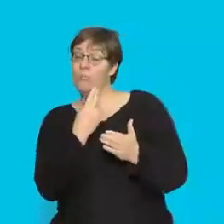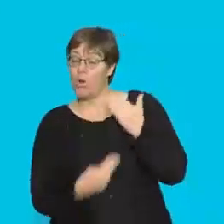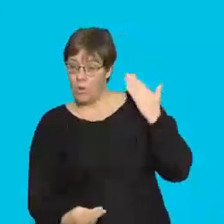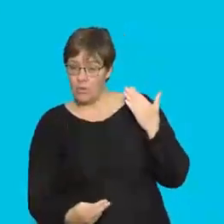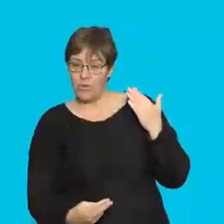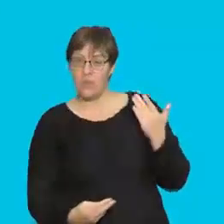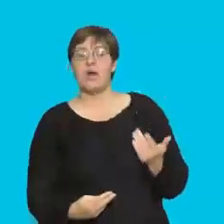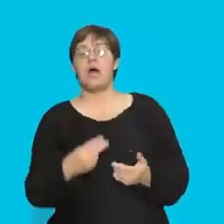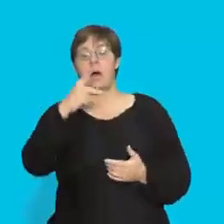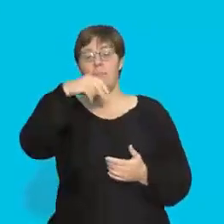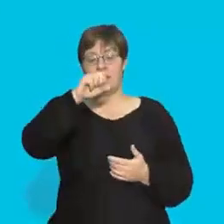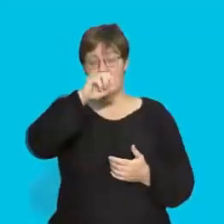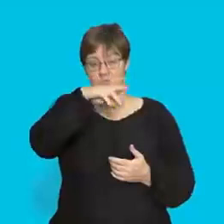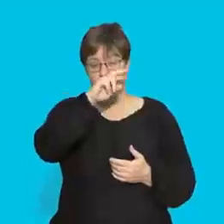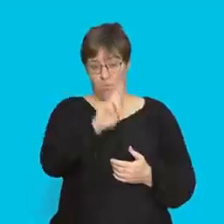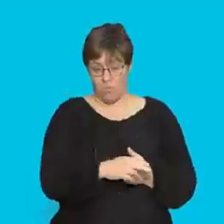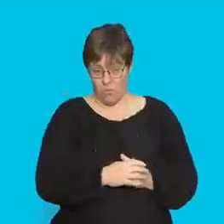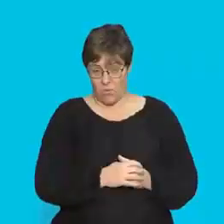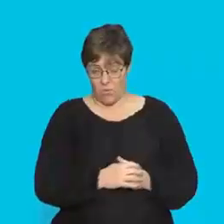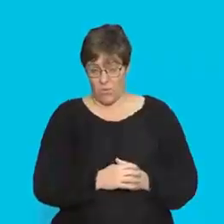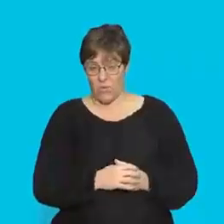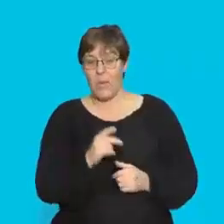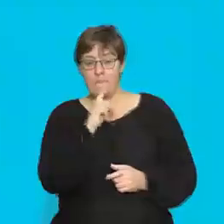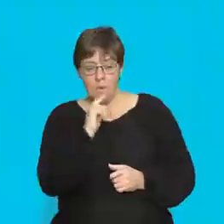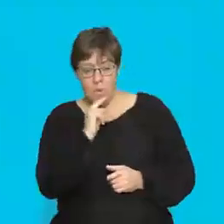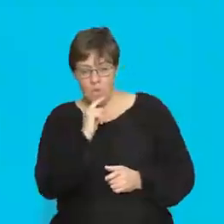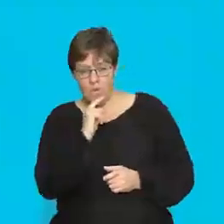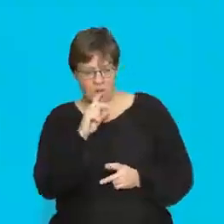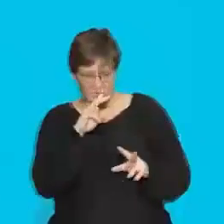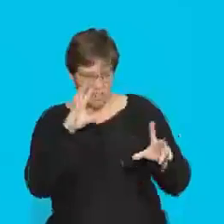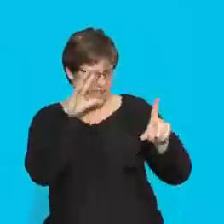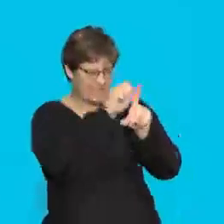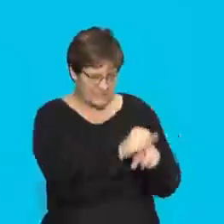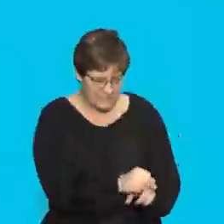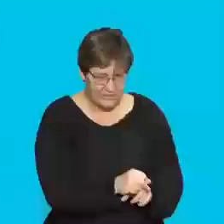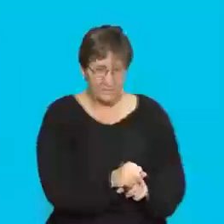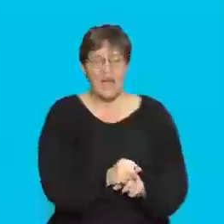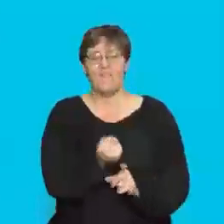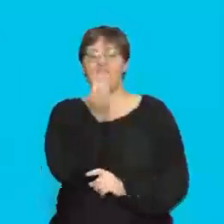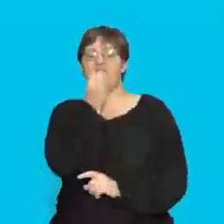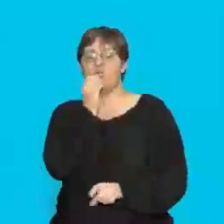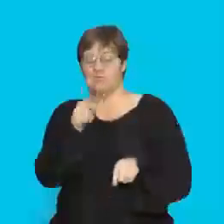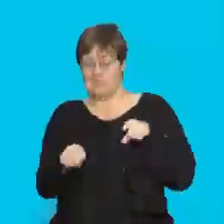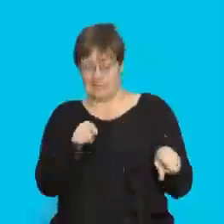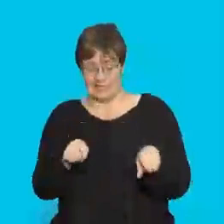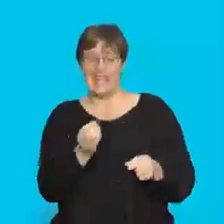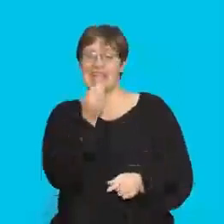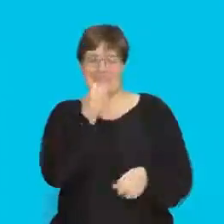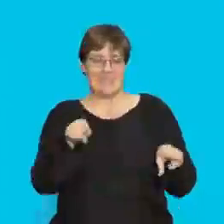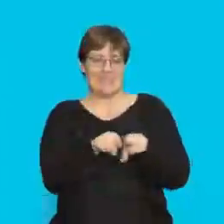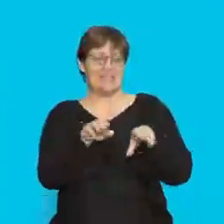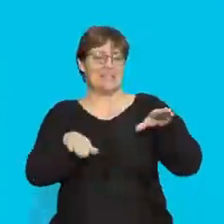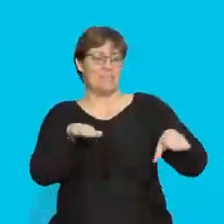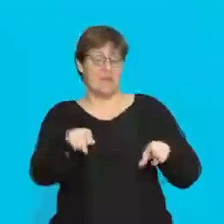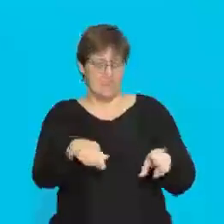leopards. They are both apex predators. They both hunt and catch